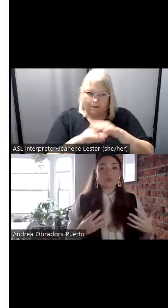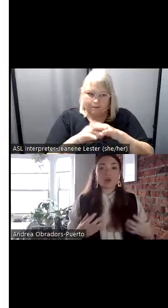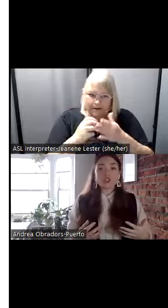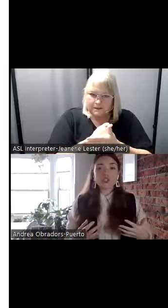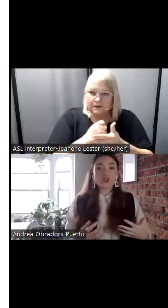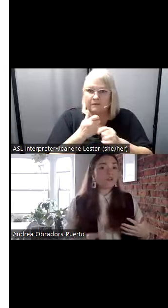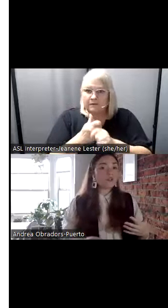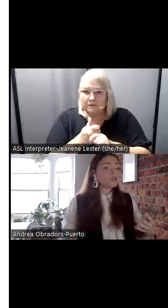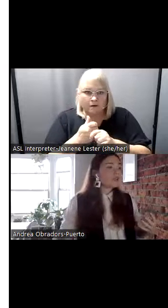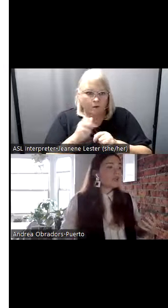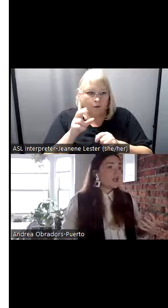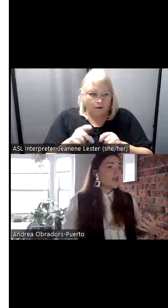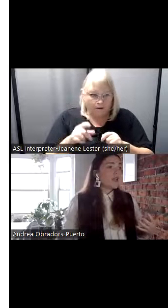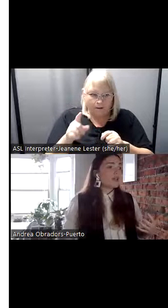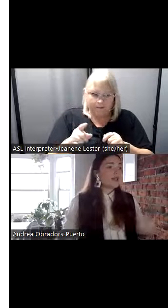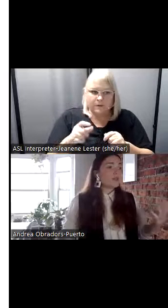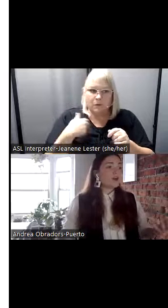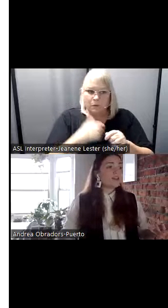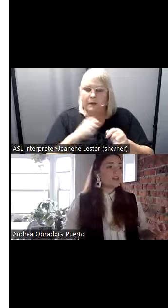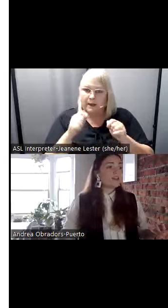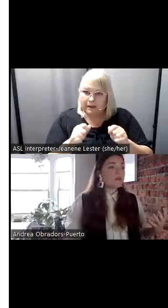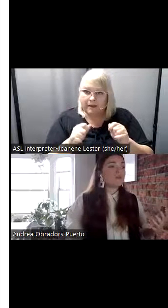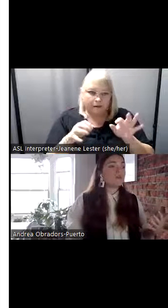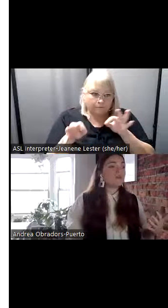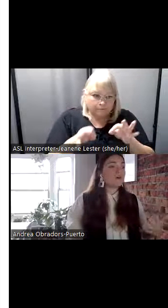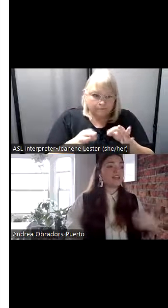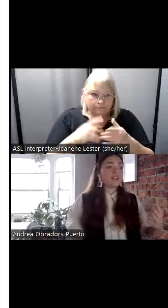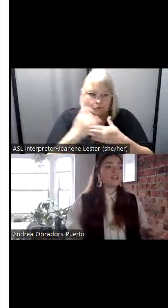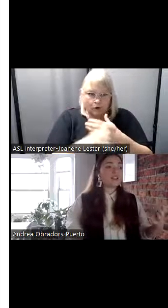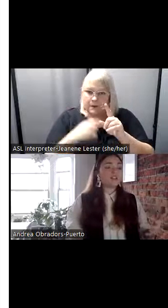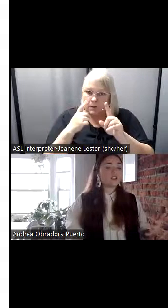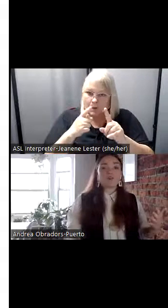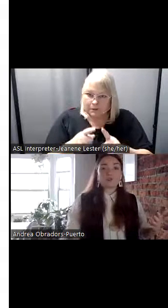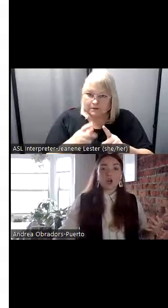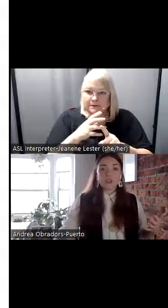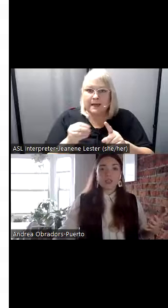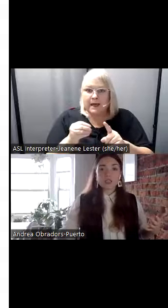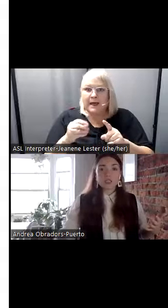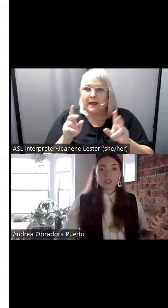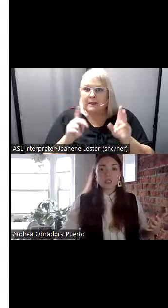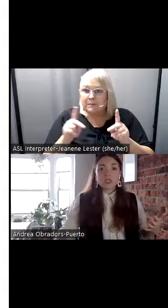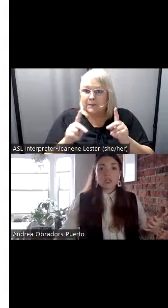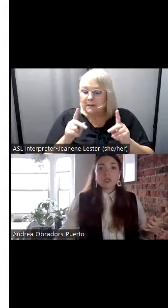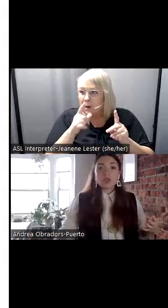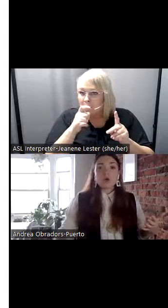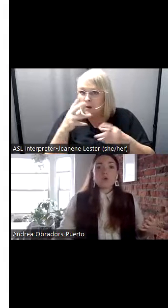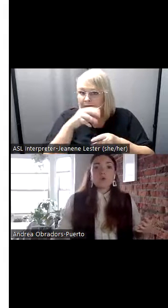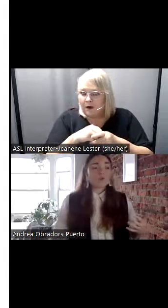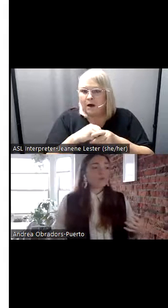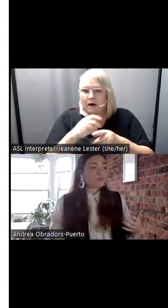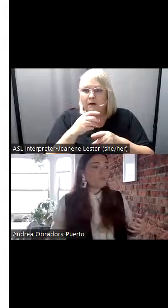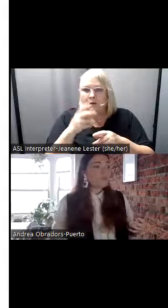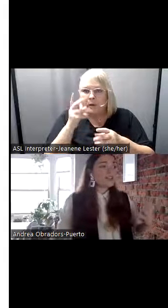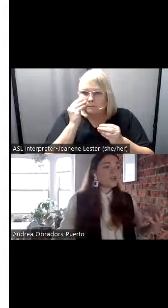support our project goals, and identify and define people involved in each stage of the process.